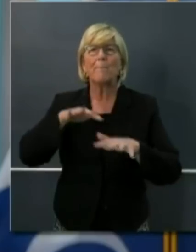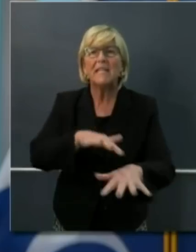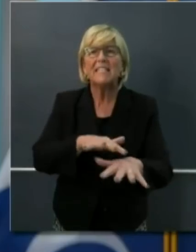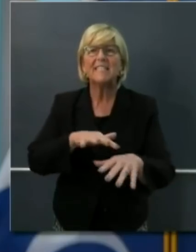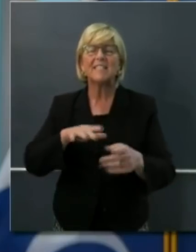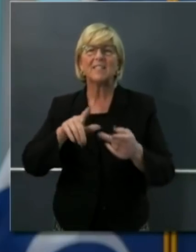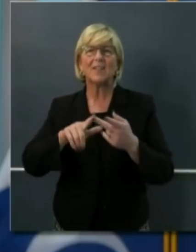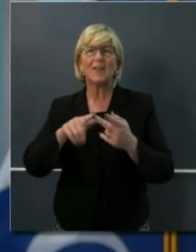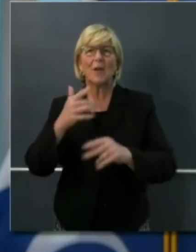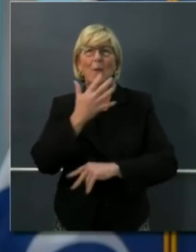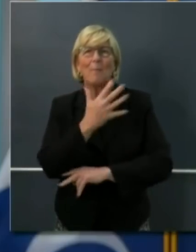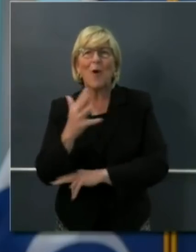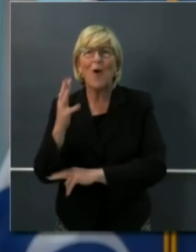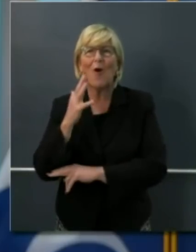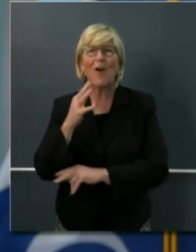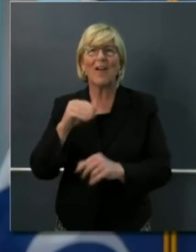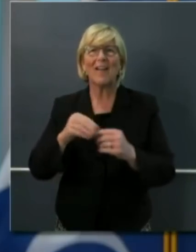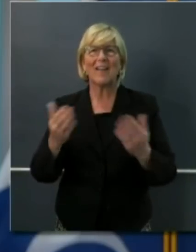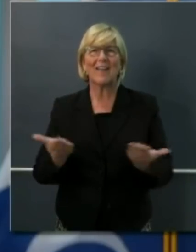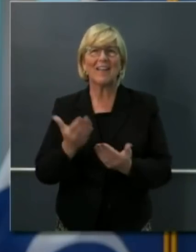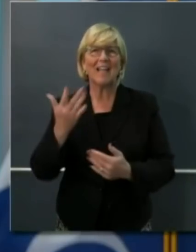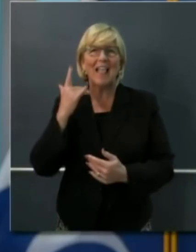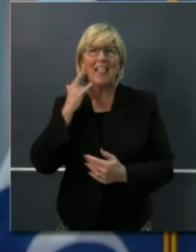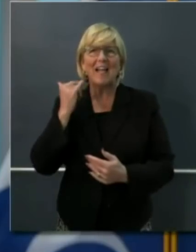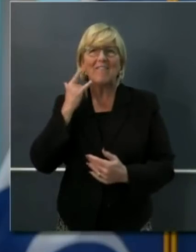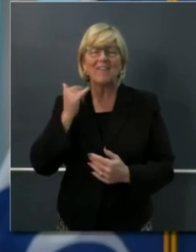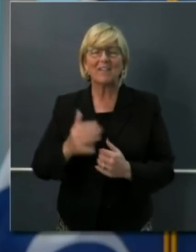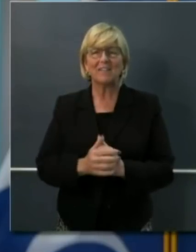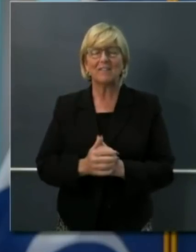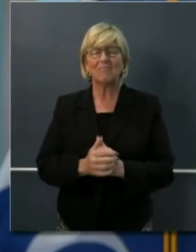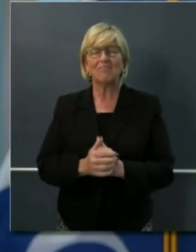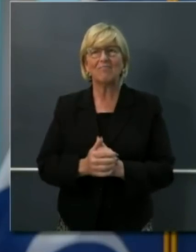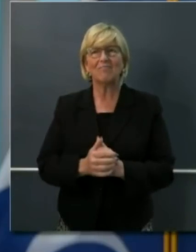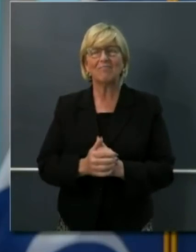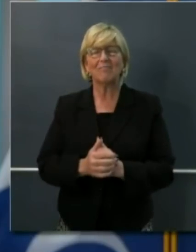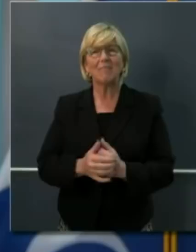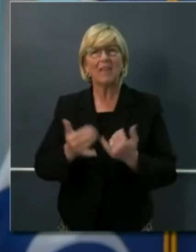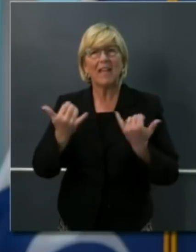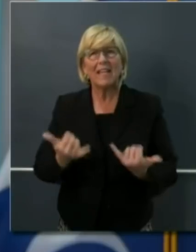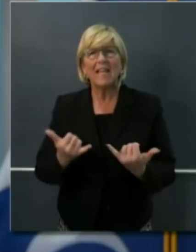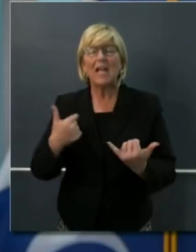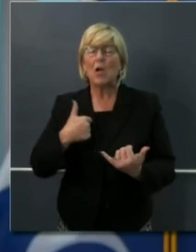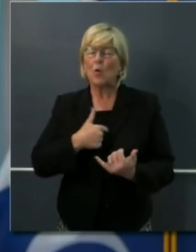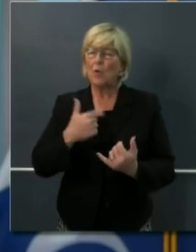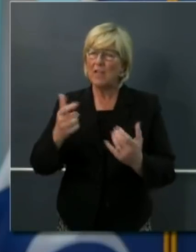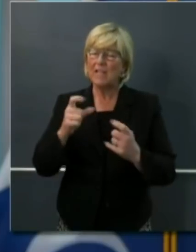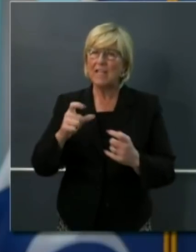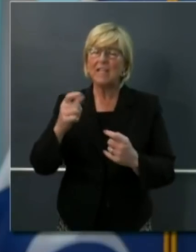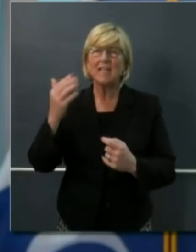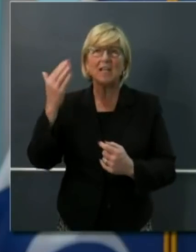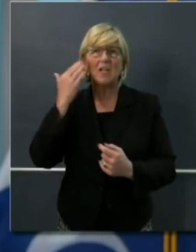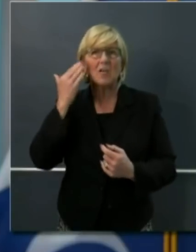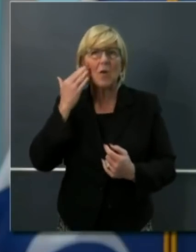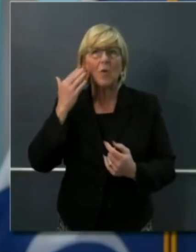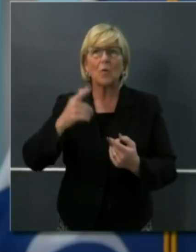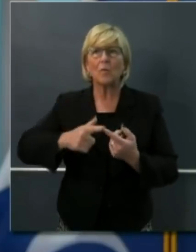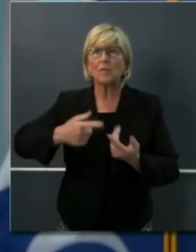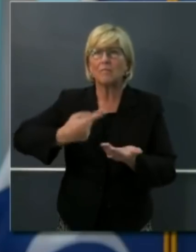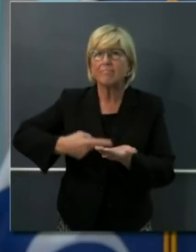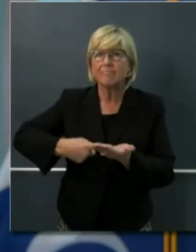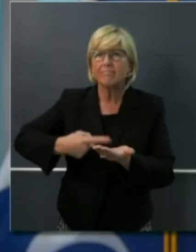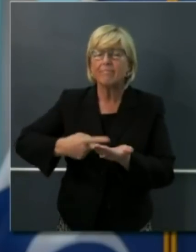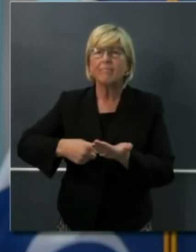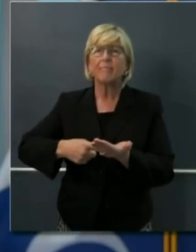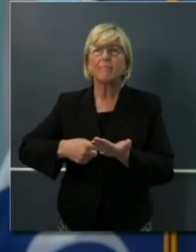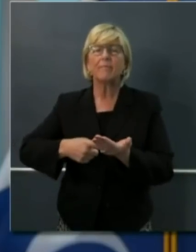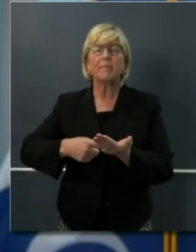And so today we want to further that conversation. I want you to know you'll be left wanting if